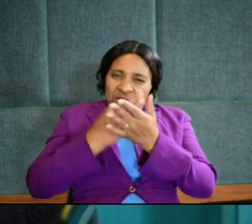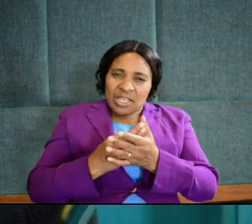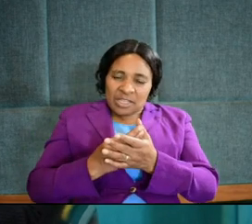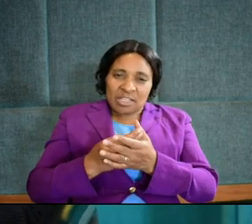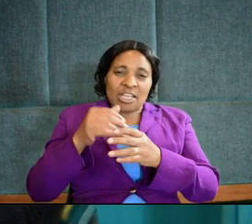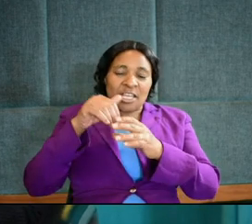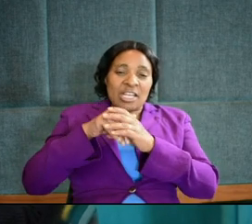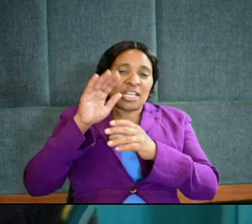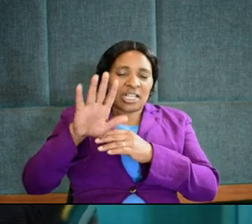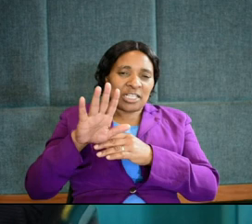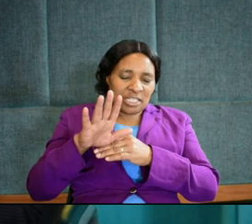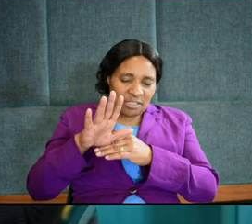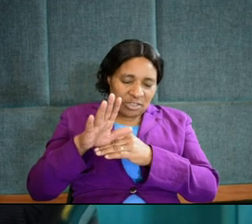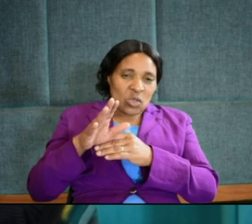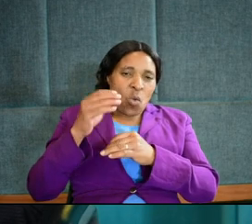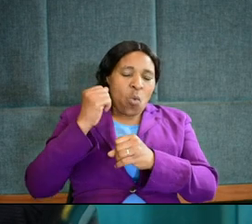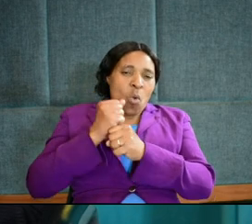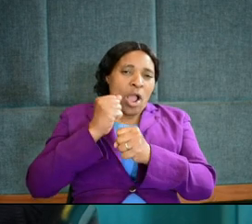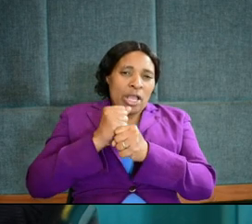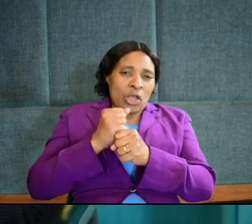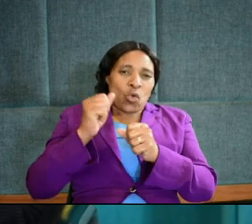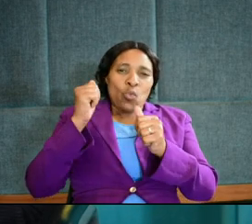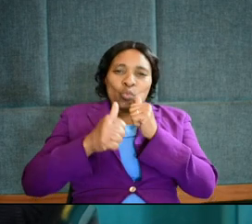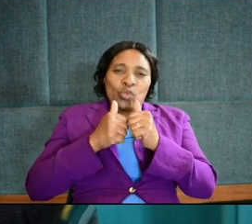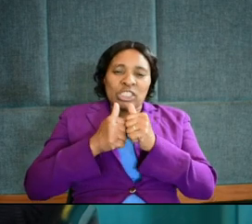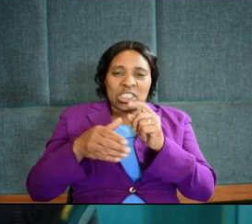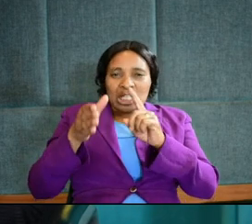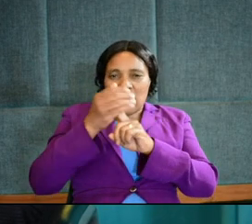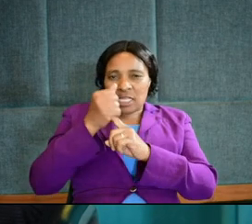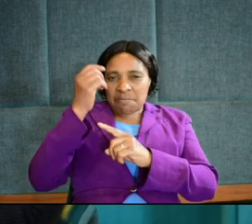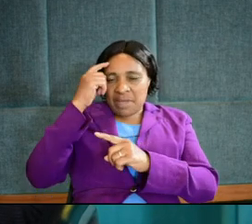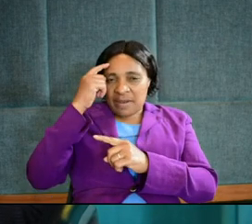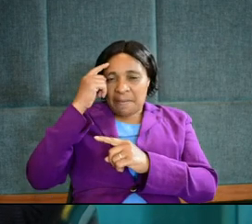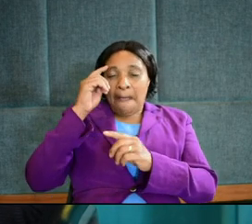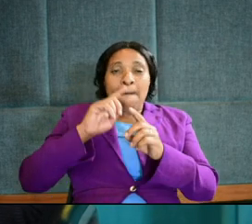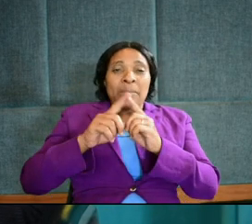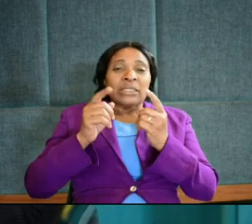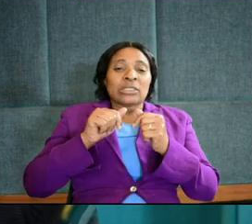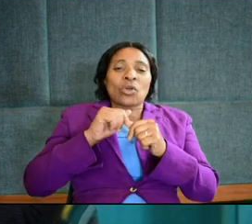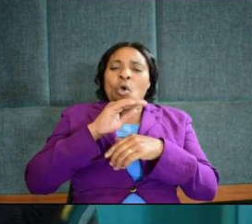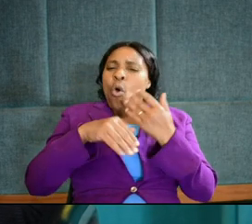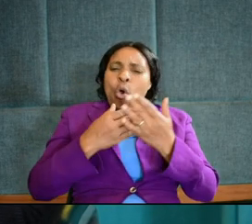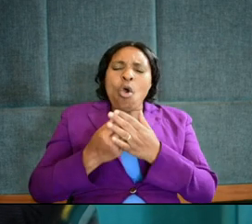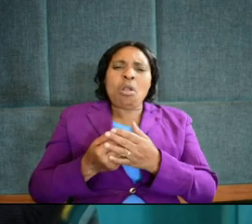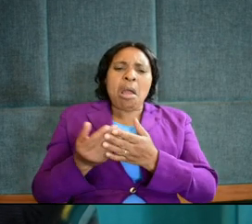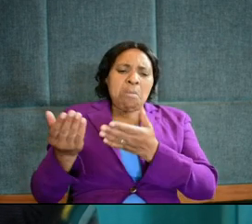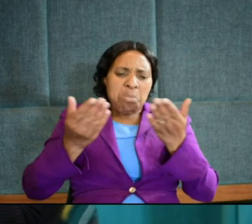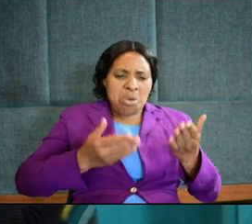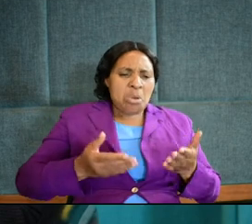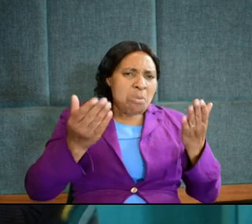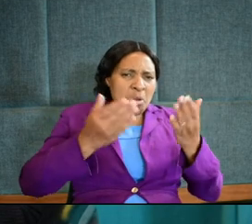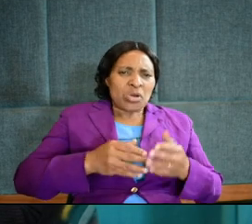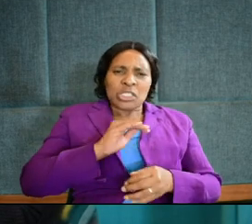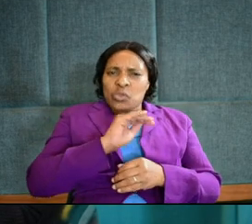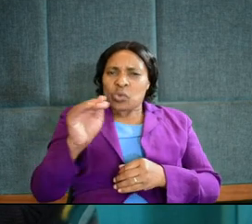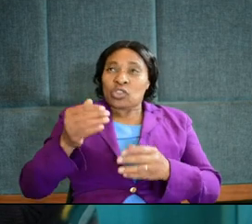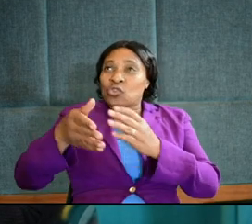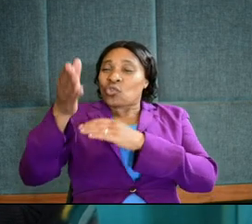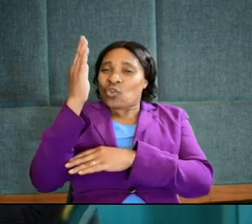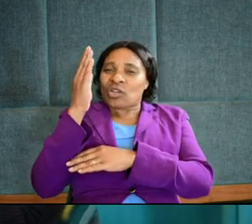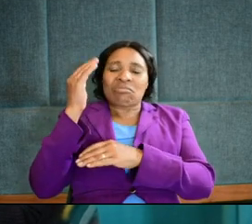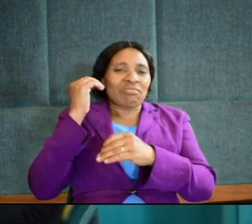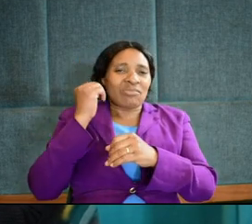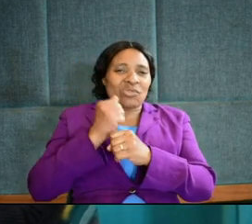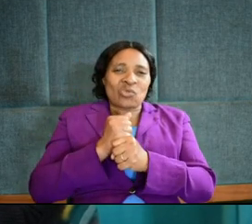was that thus presented to their minds. Many had brought their offerings to God and had felt that in so doing they